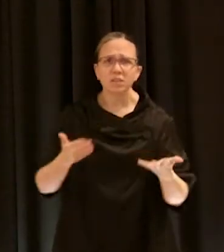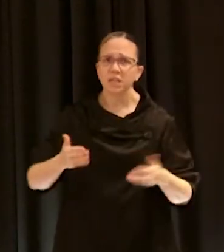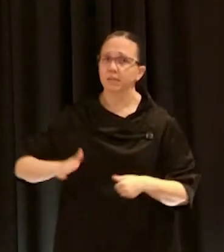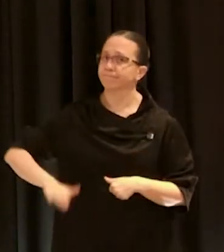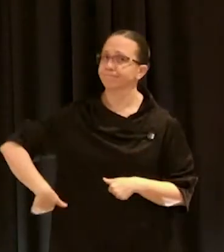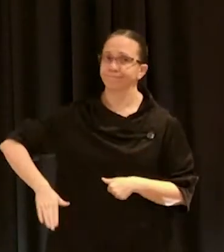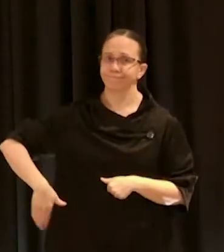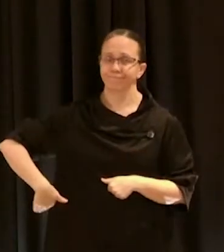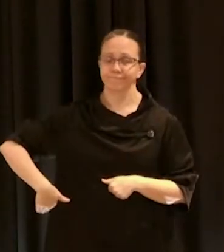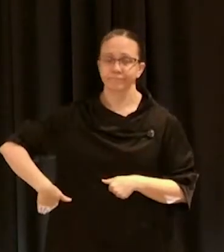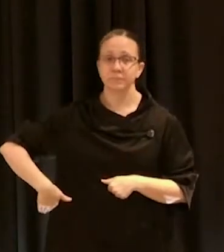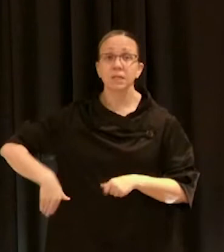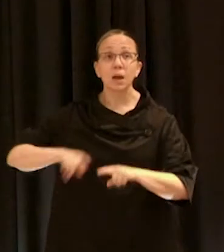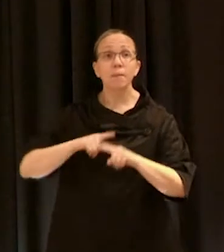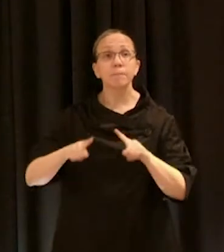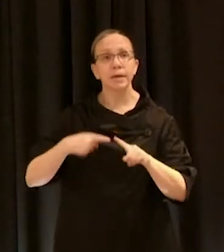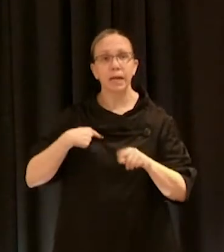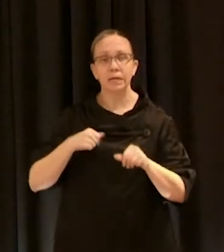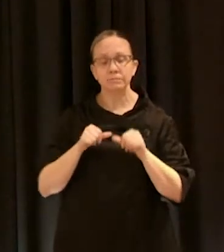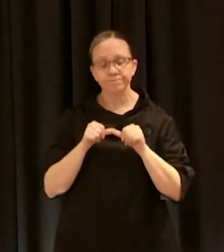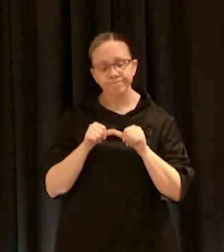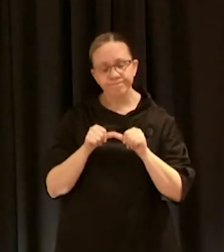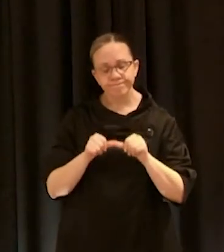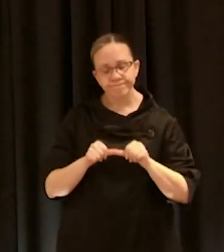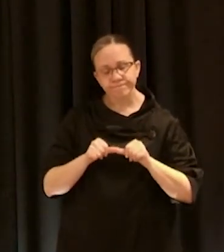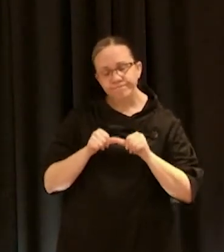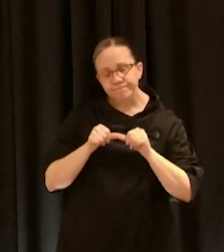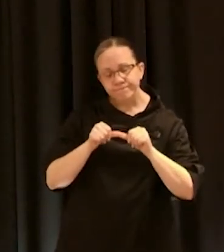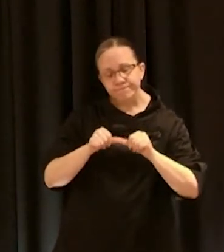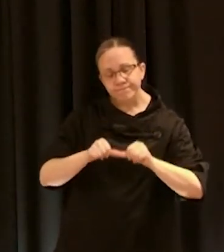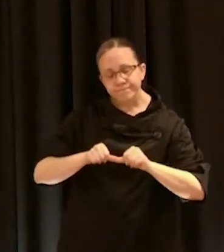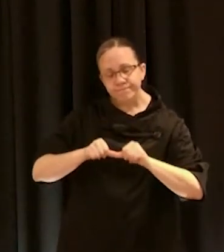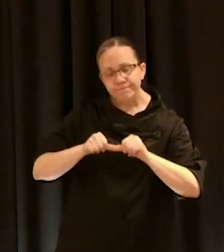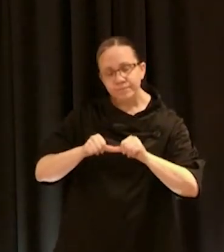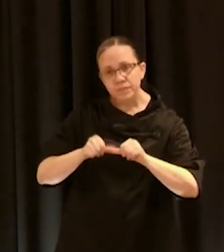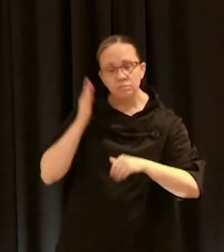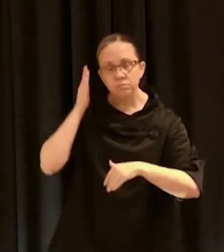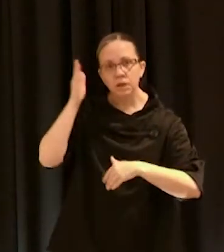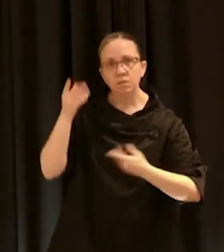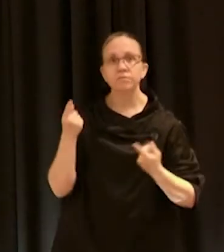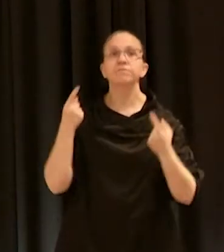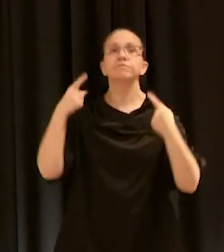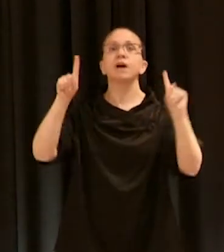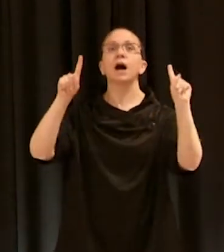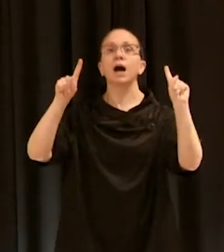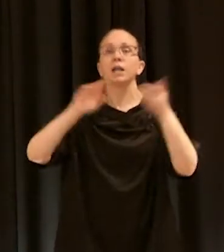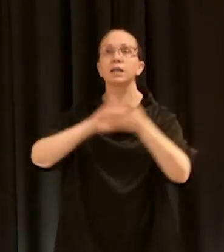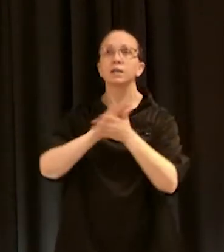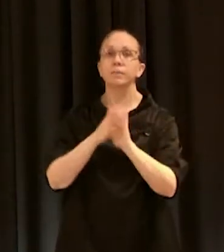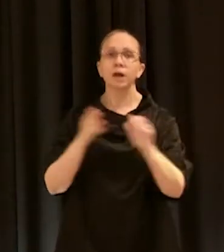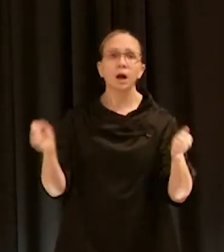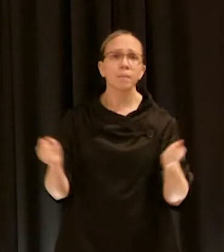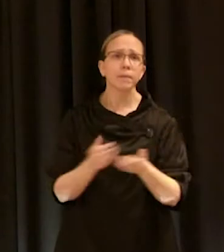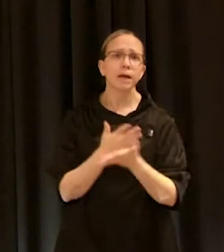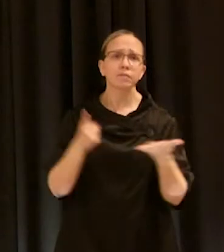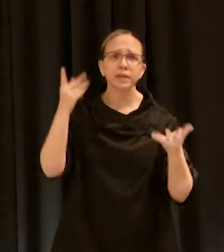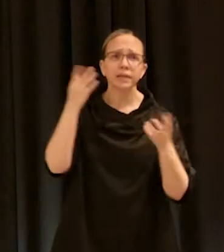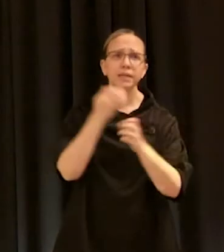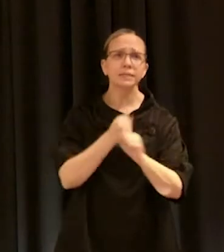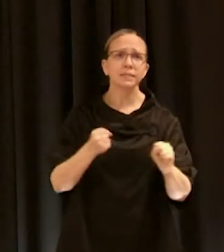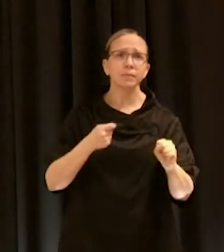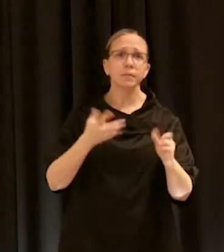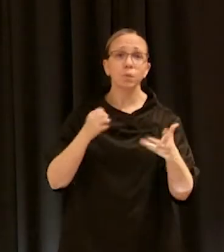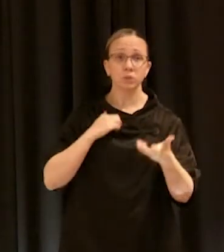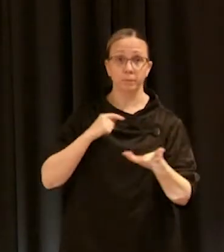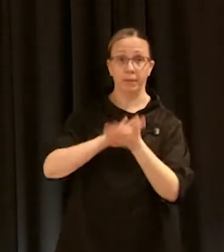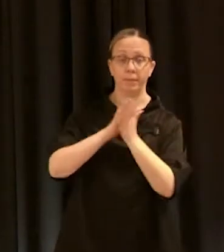even learn yet, but I keep working toward that day when I will finally be all that Christ saved me for and wants